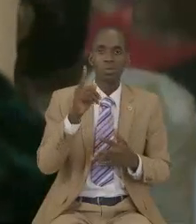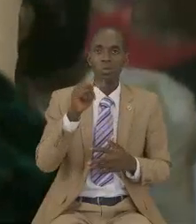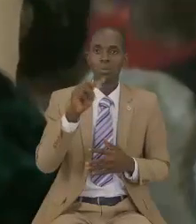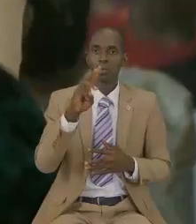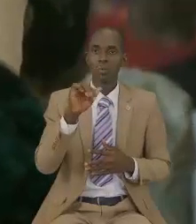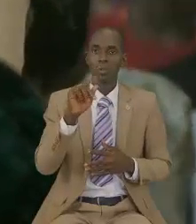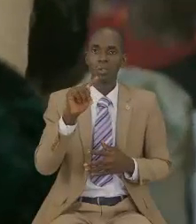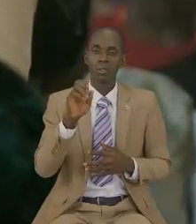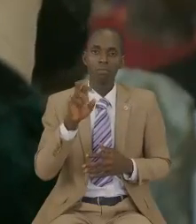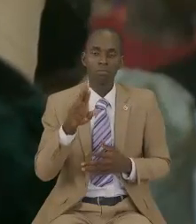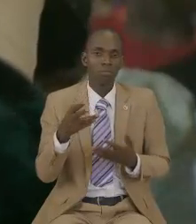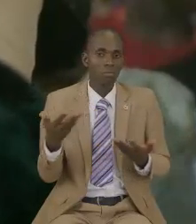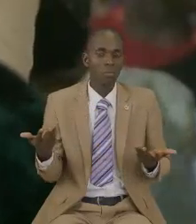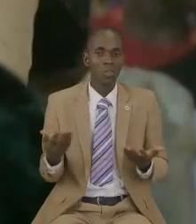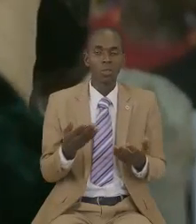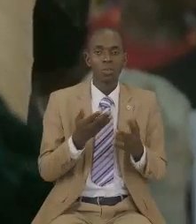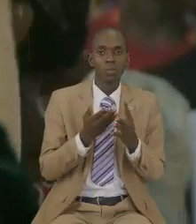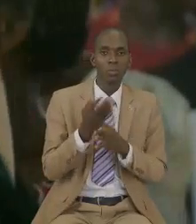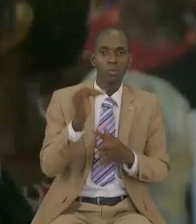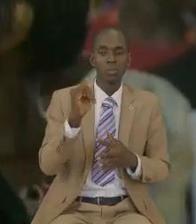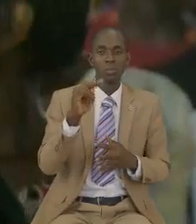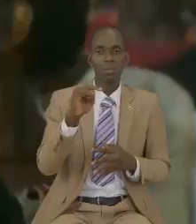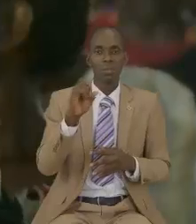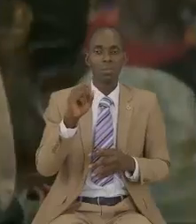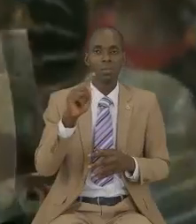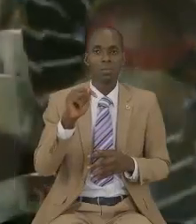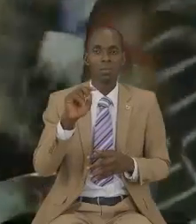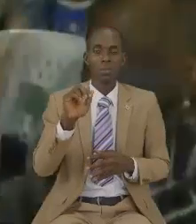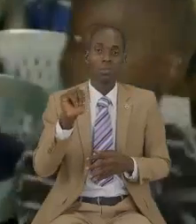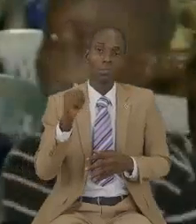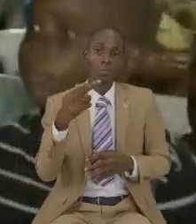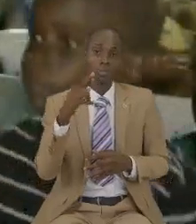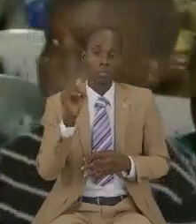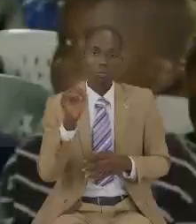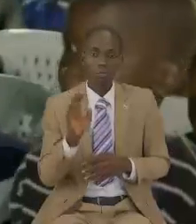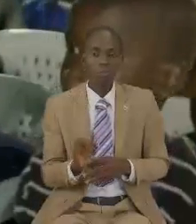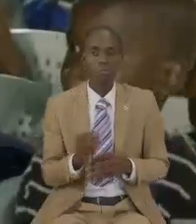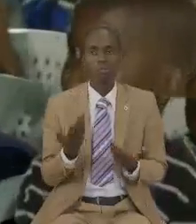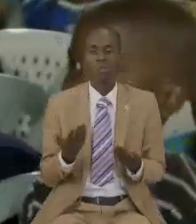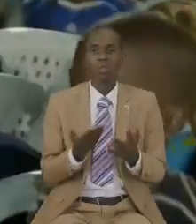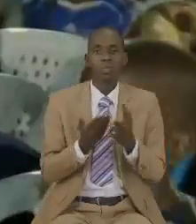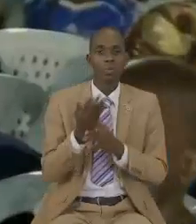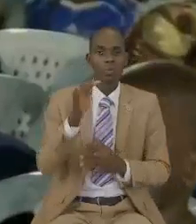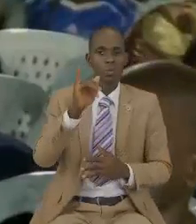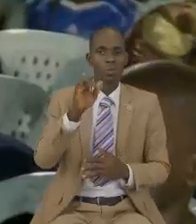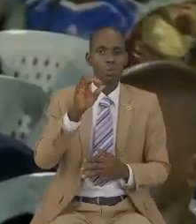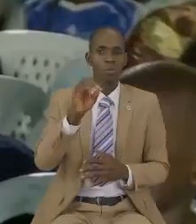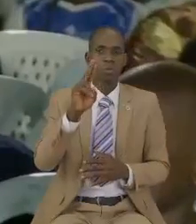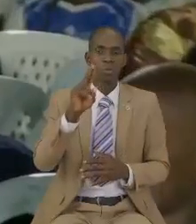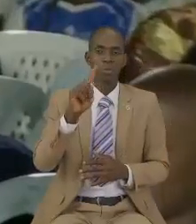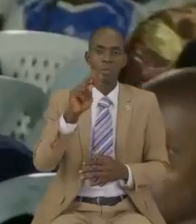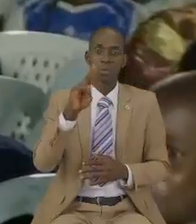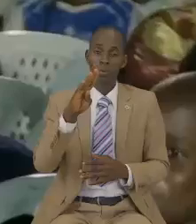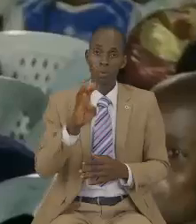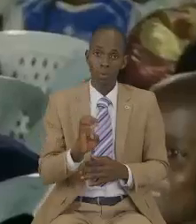quickly. Receive them gladly. Give them all the encouragement. And please, take the